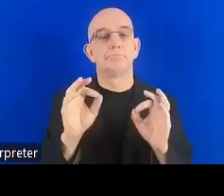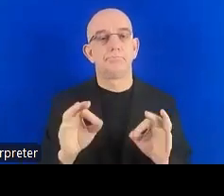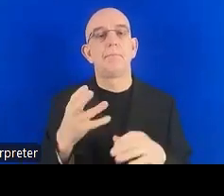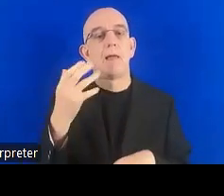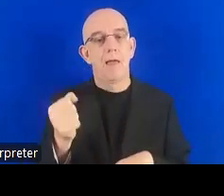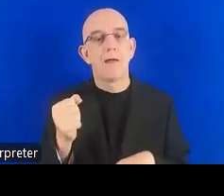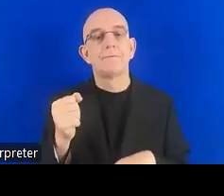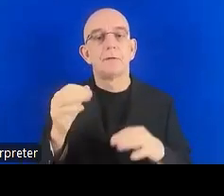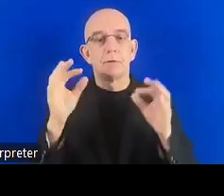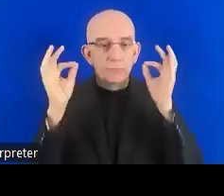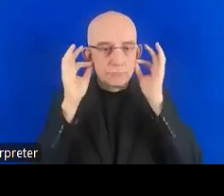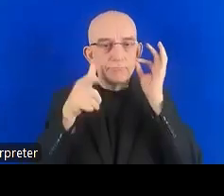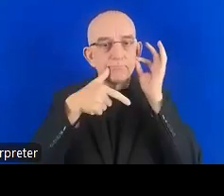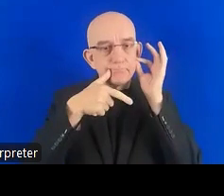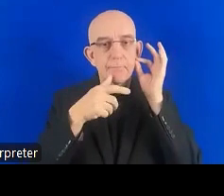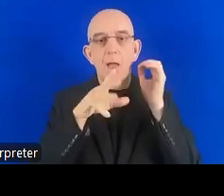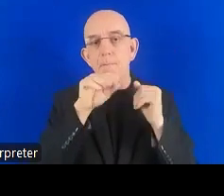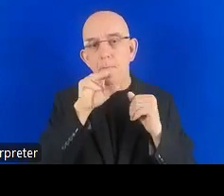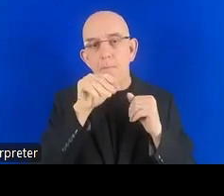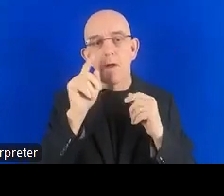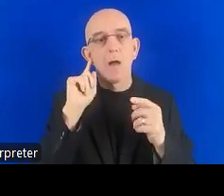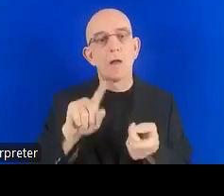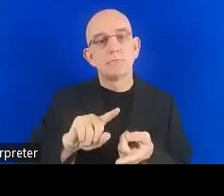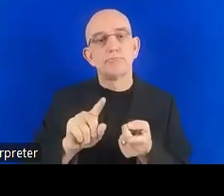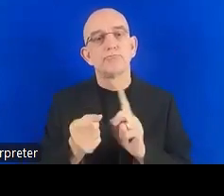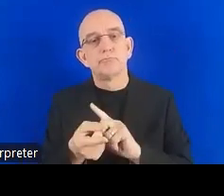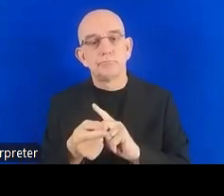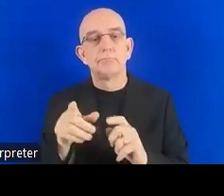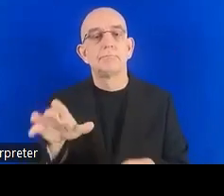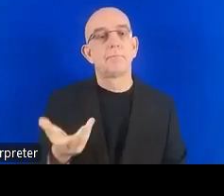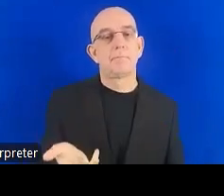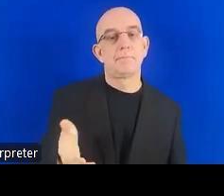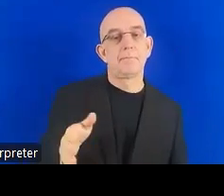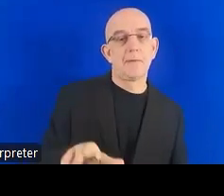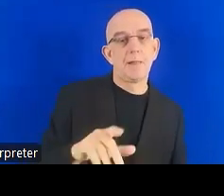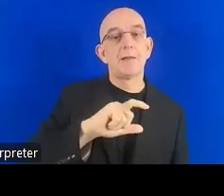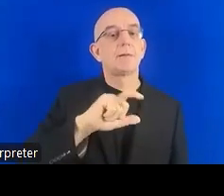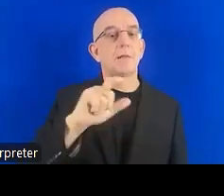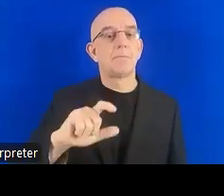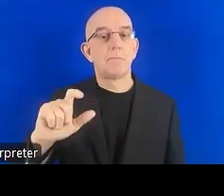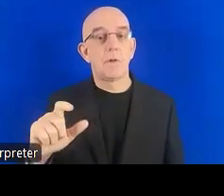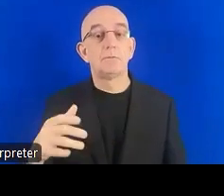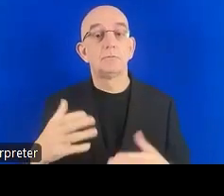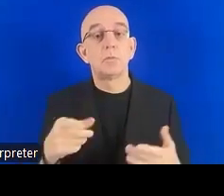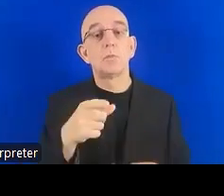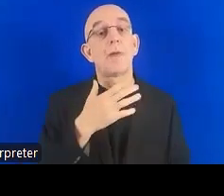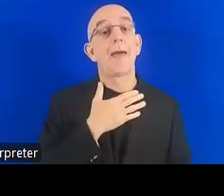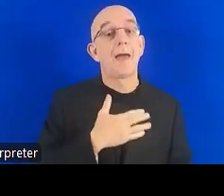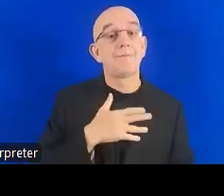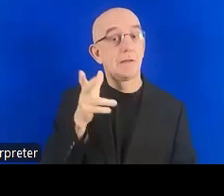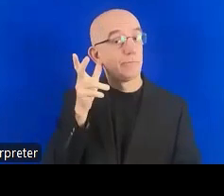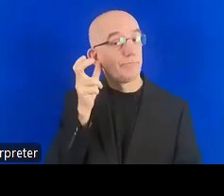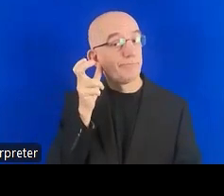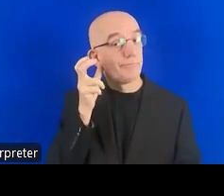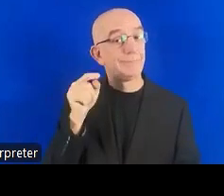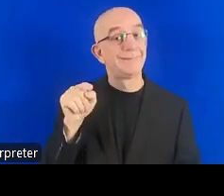in Zoom, click the interpretation button and then click on the language you would like to hear. To hear